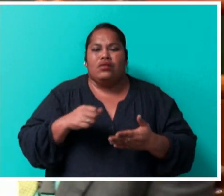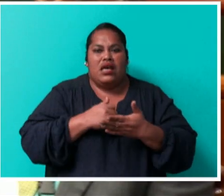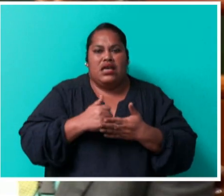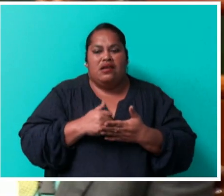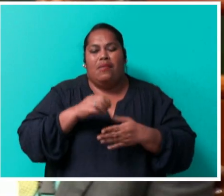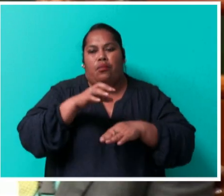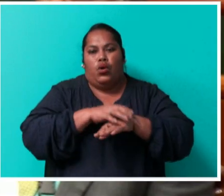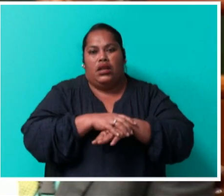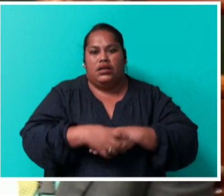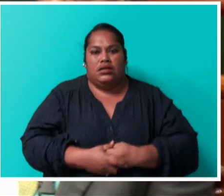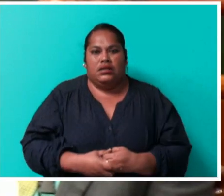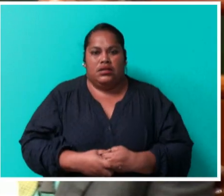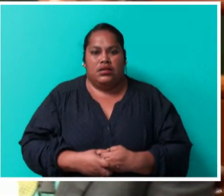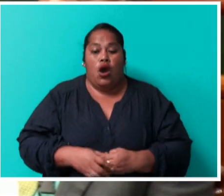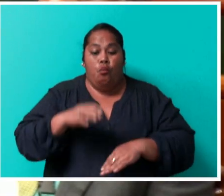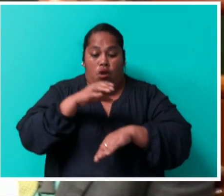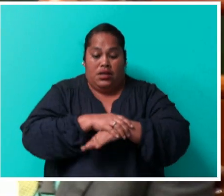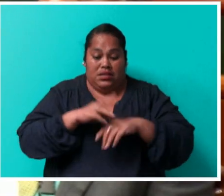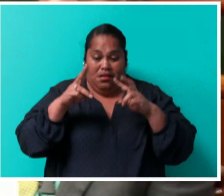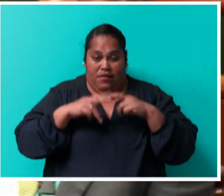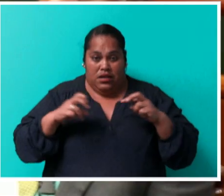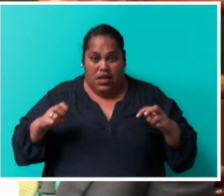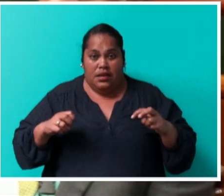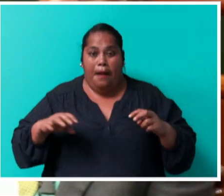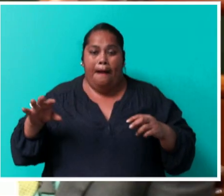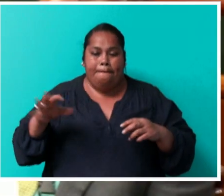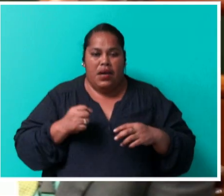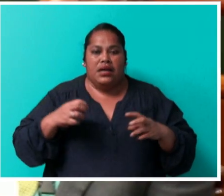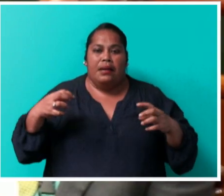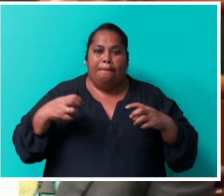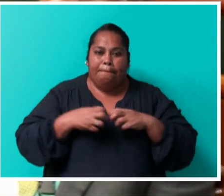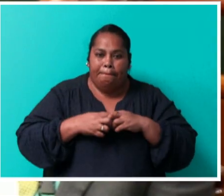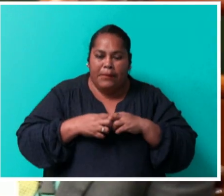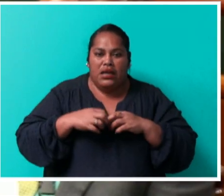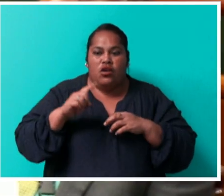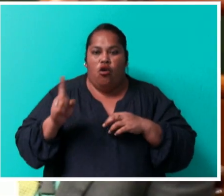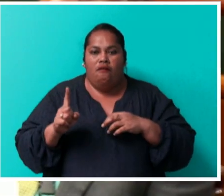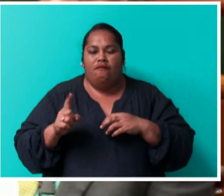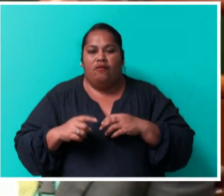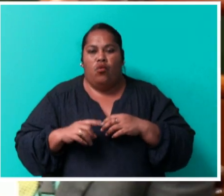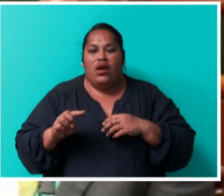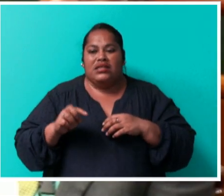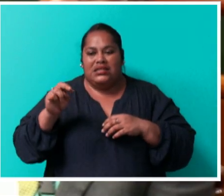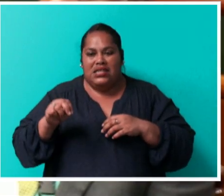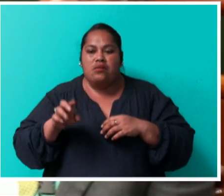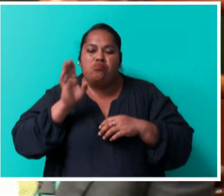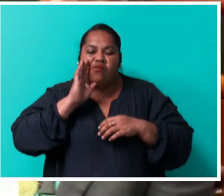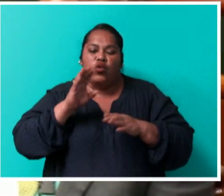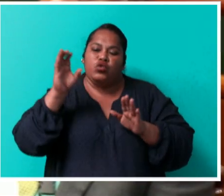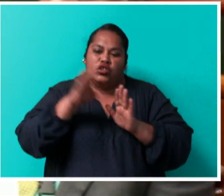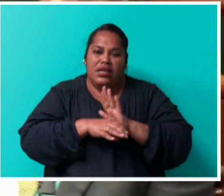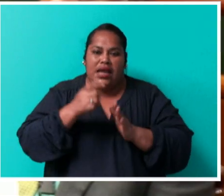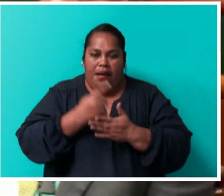police. Police investigations must meet evidential and legal thresholds before charges can be